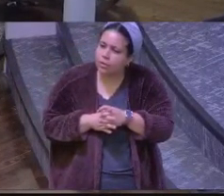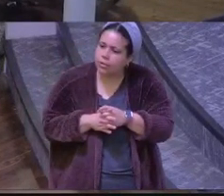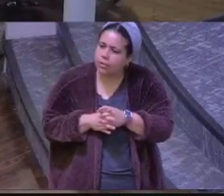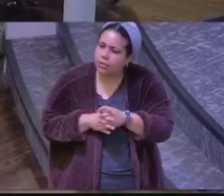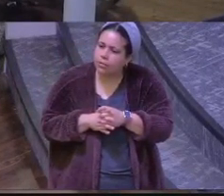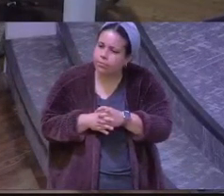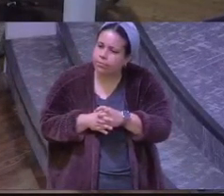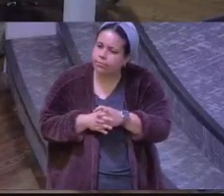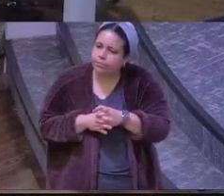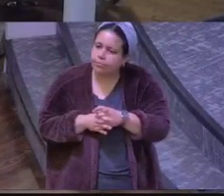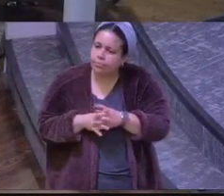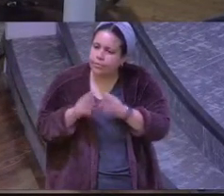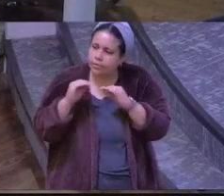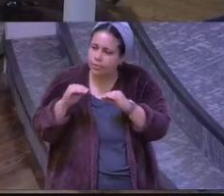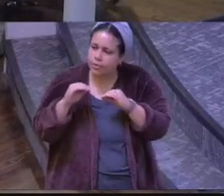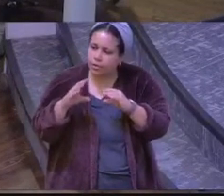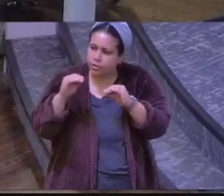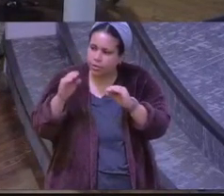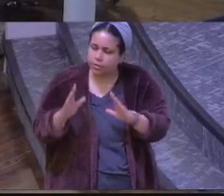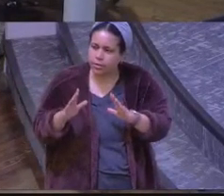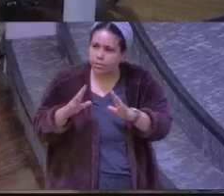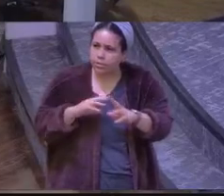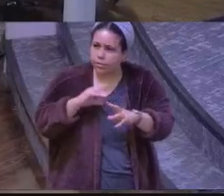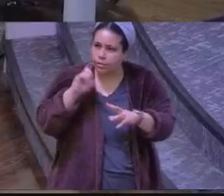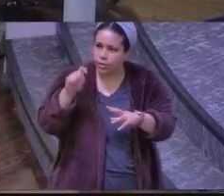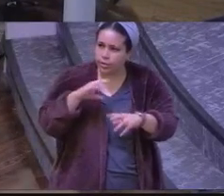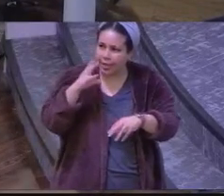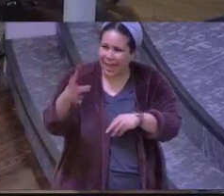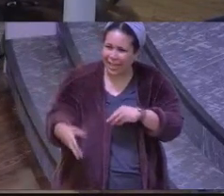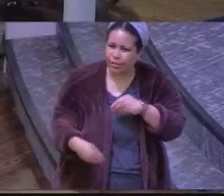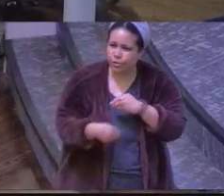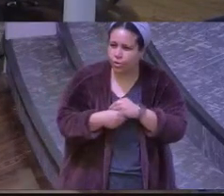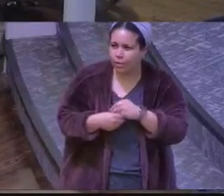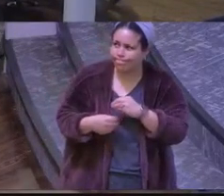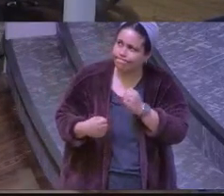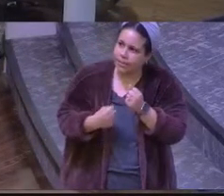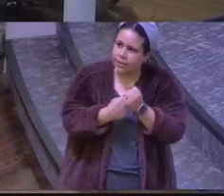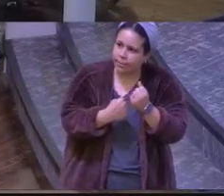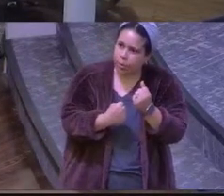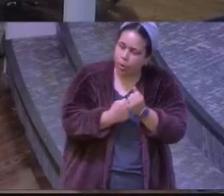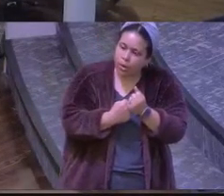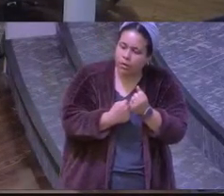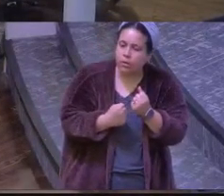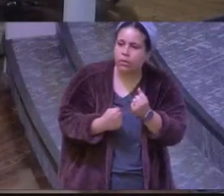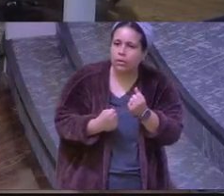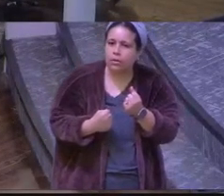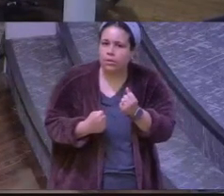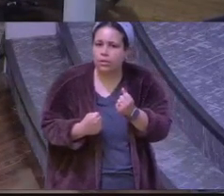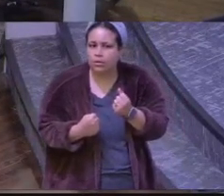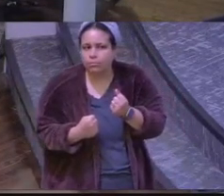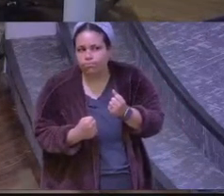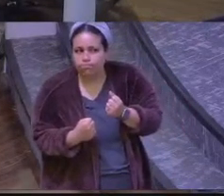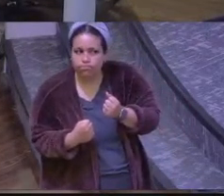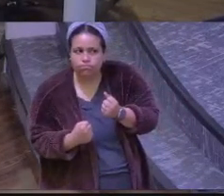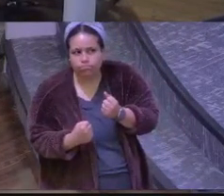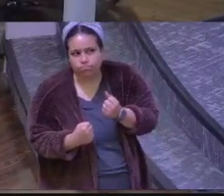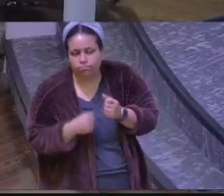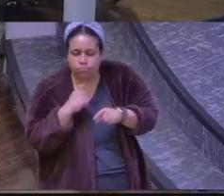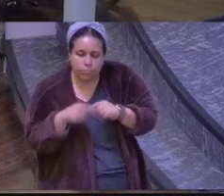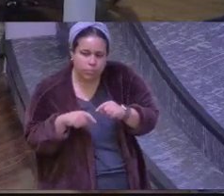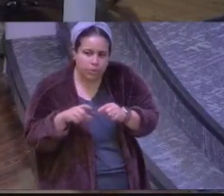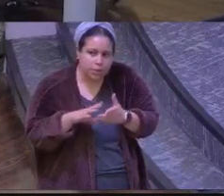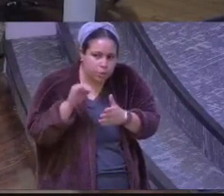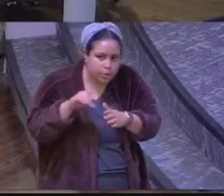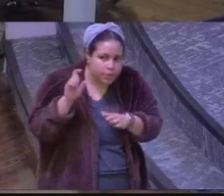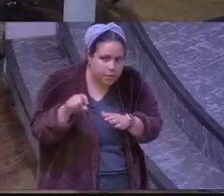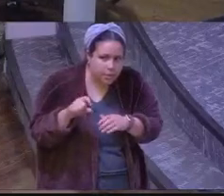teachers who just need that extra, I guess, support and understanding of when students are